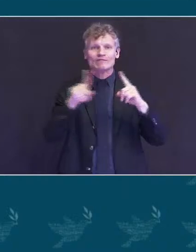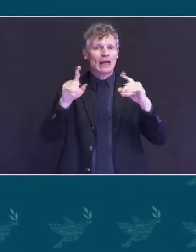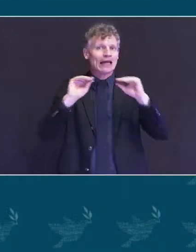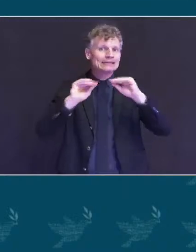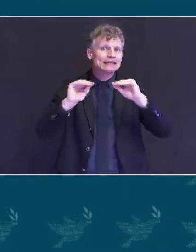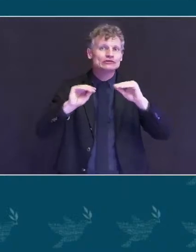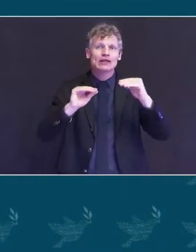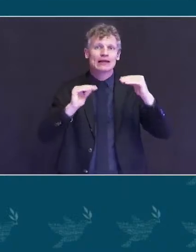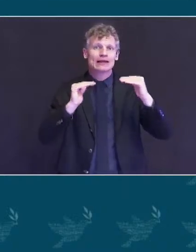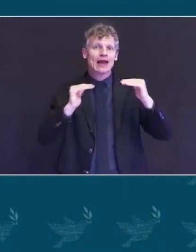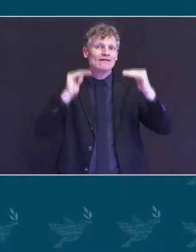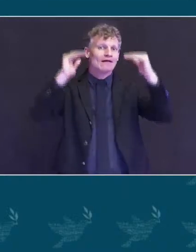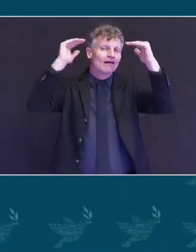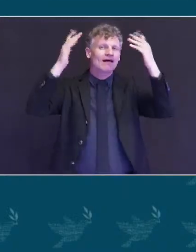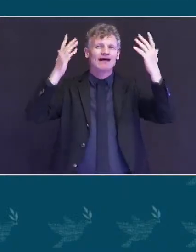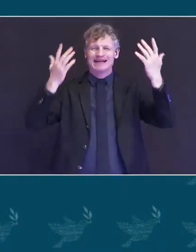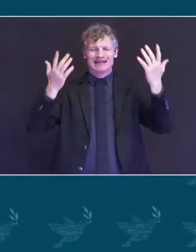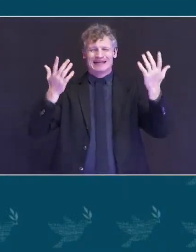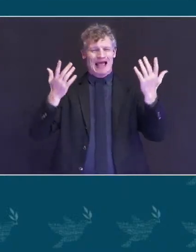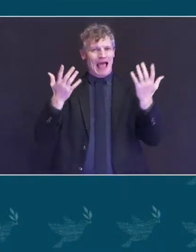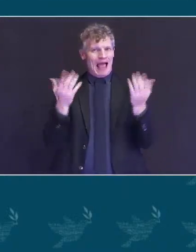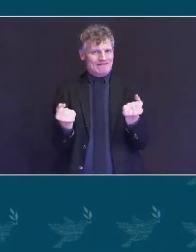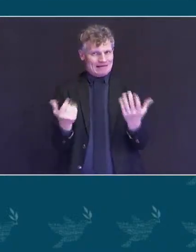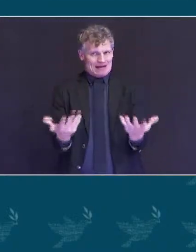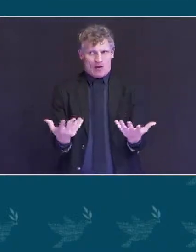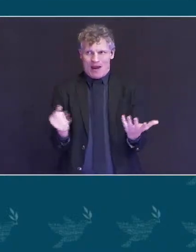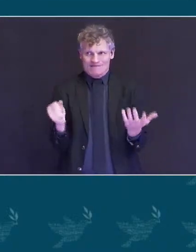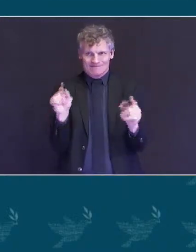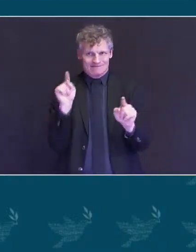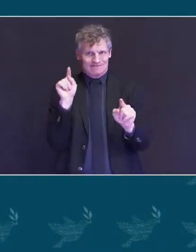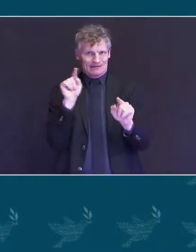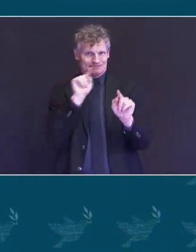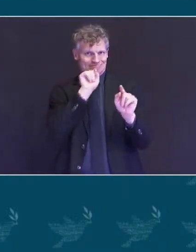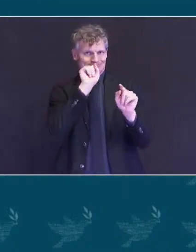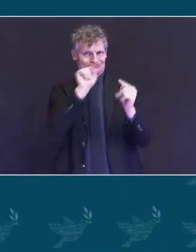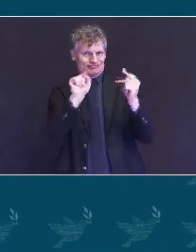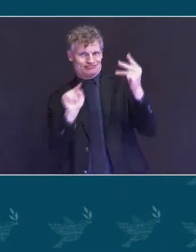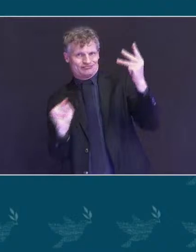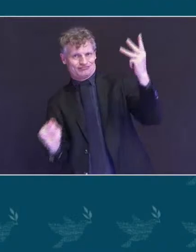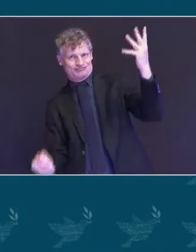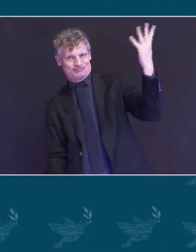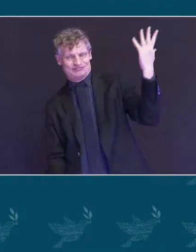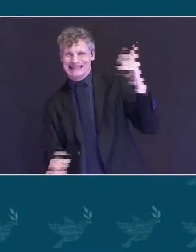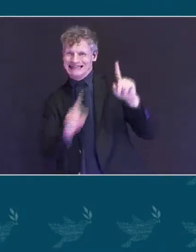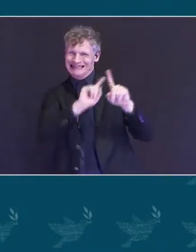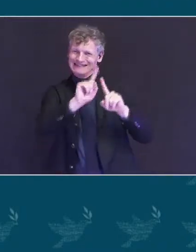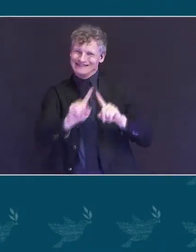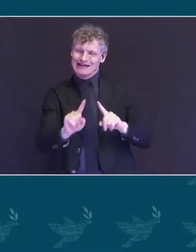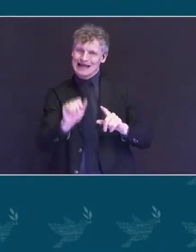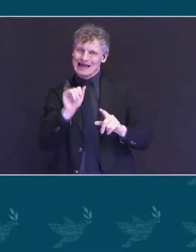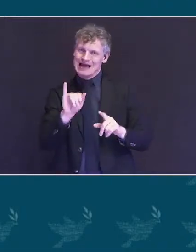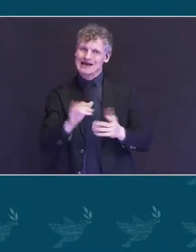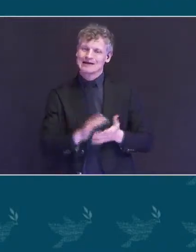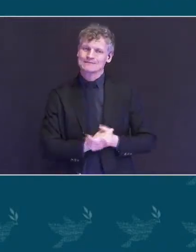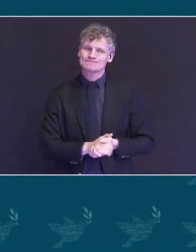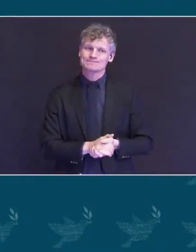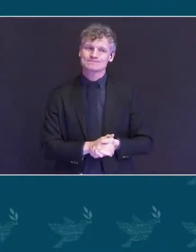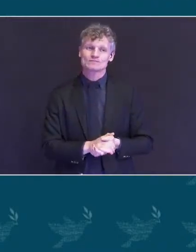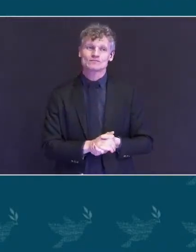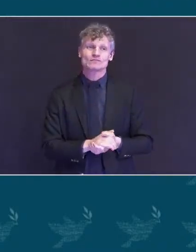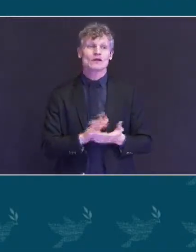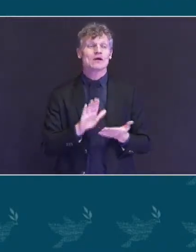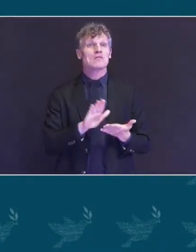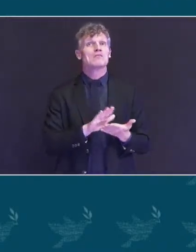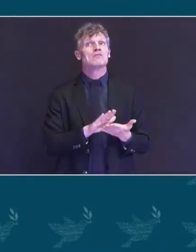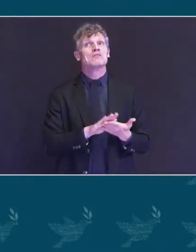contextual context, to provide data for that sort of AI. The other aspect is that